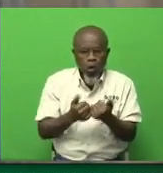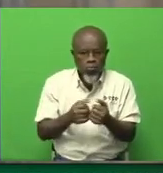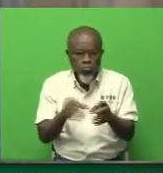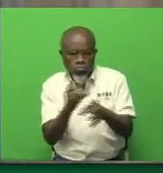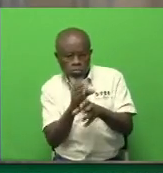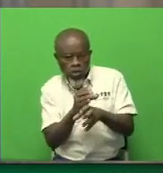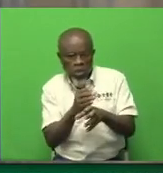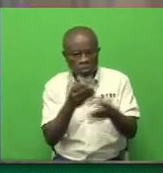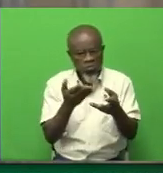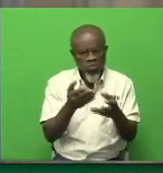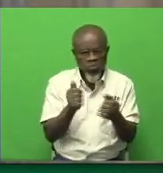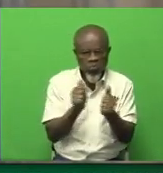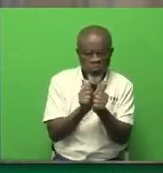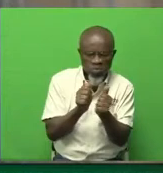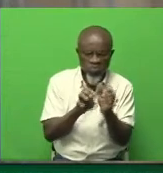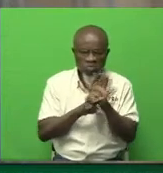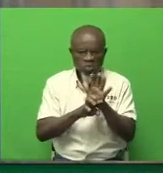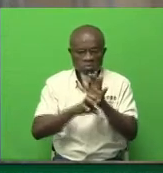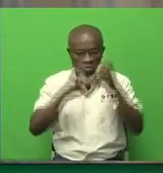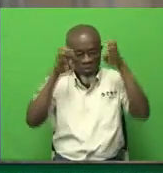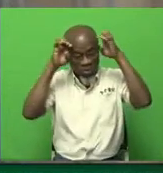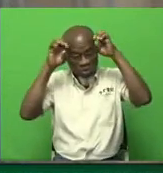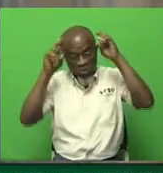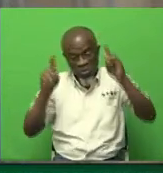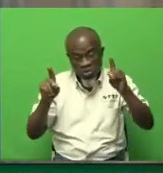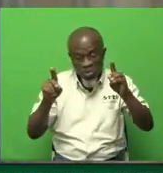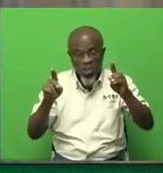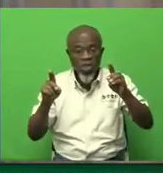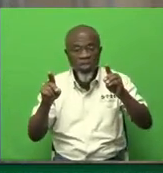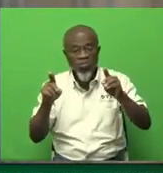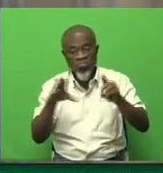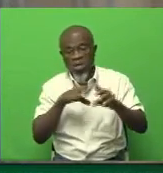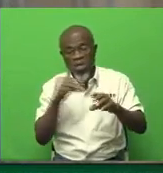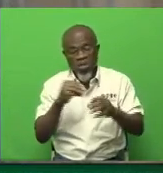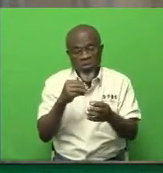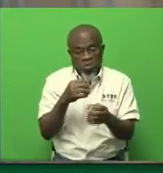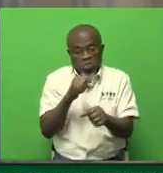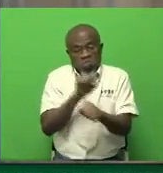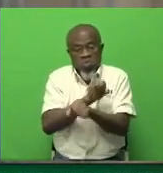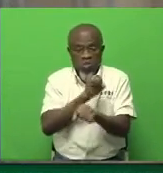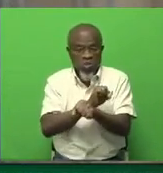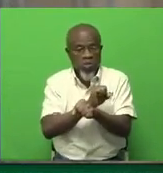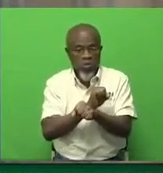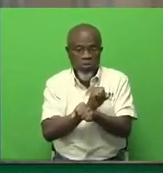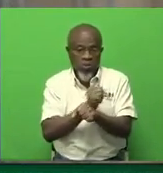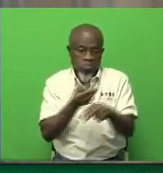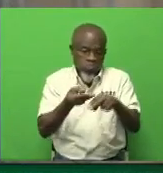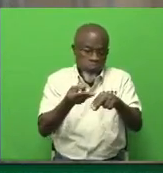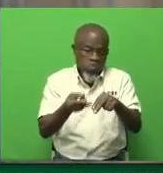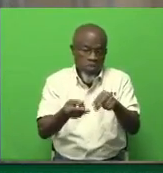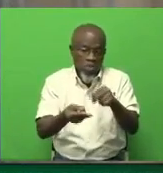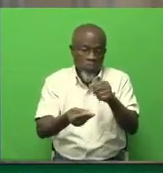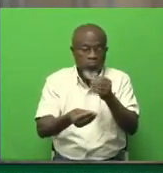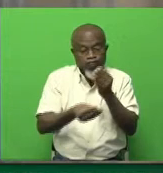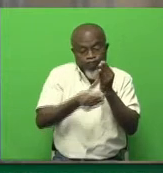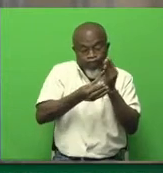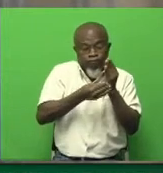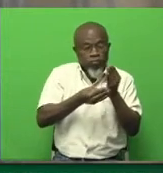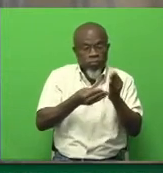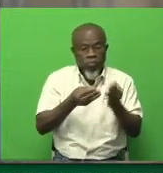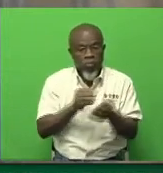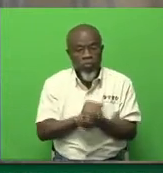education training and for employment domestic and foreign investors rely on GDP growth